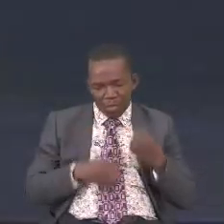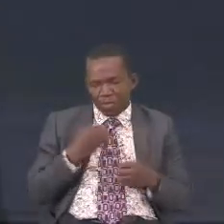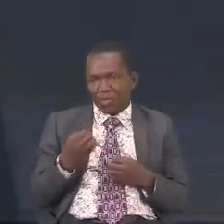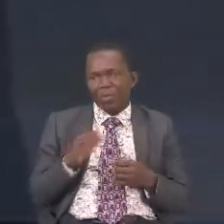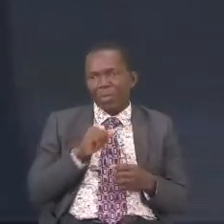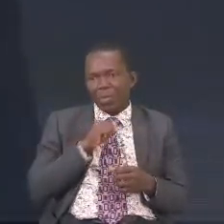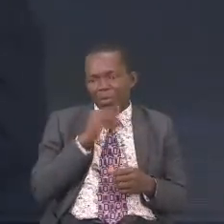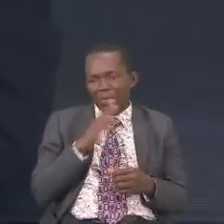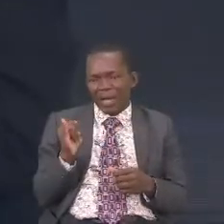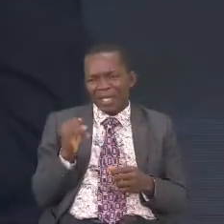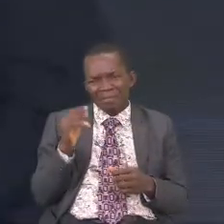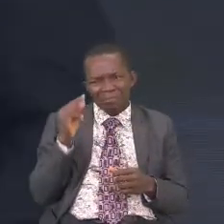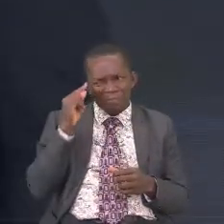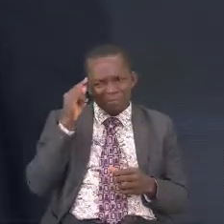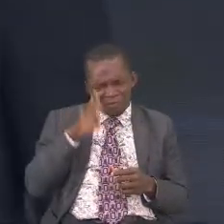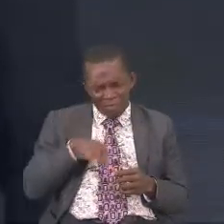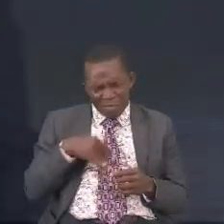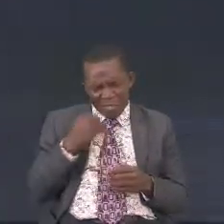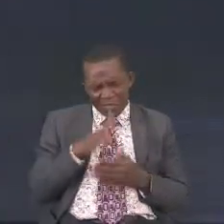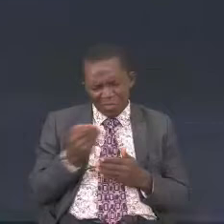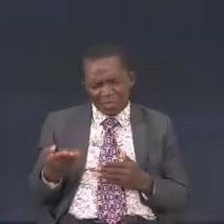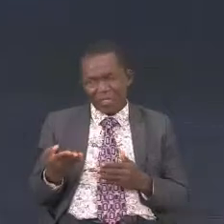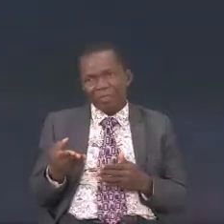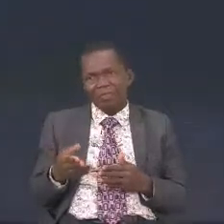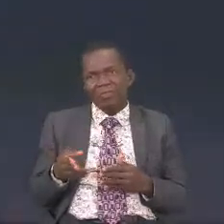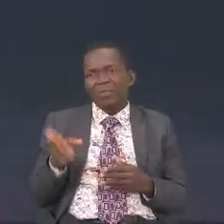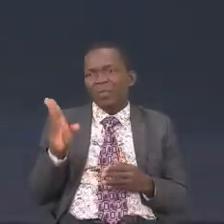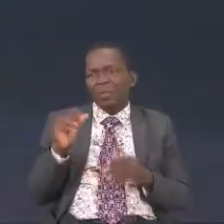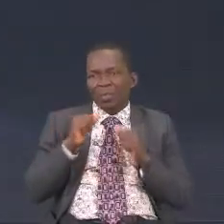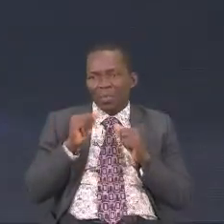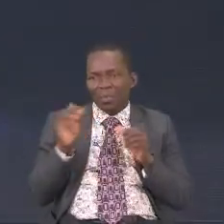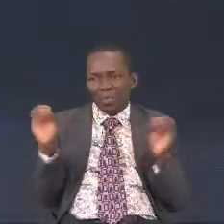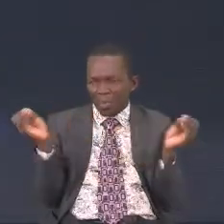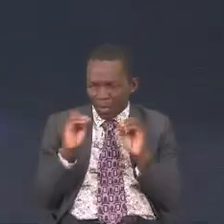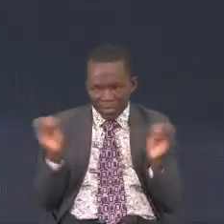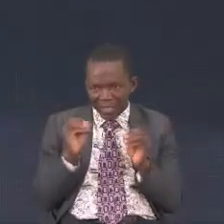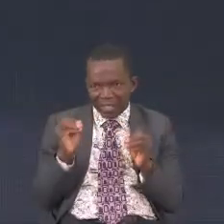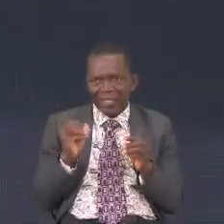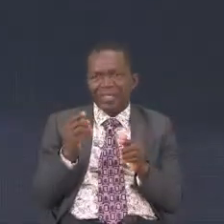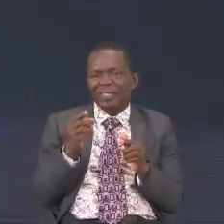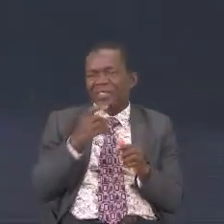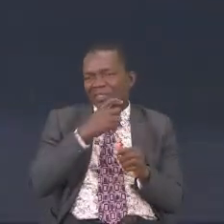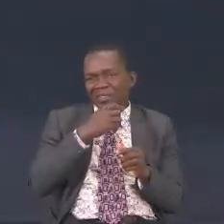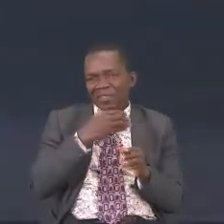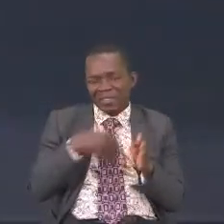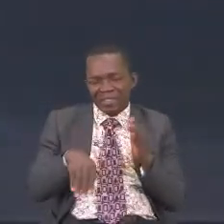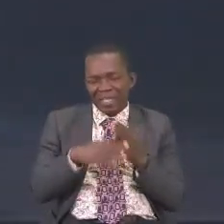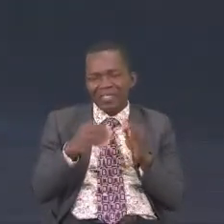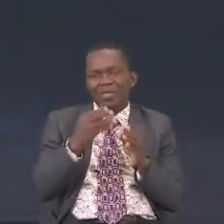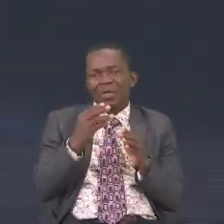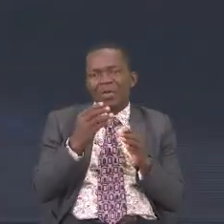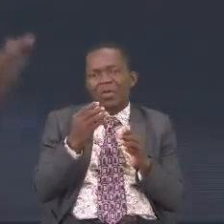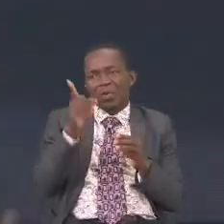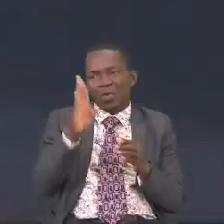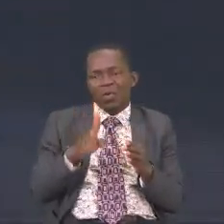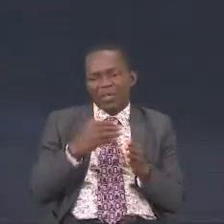by sensing something. Nothing drives God away from his servant or from his